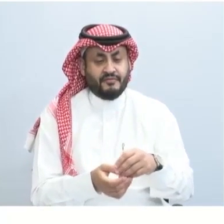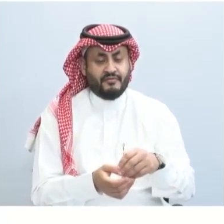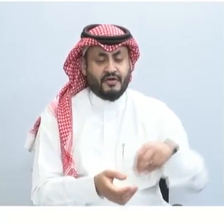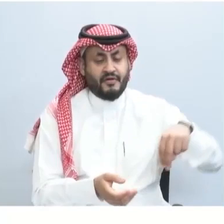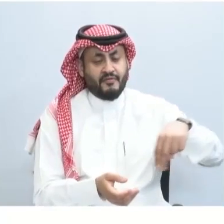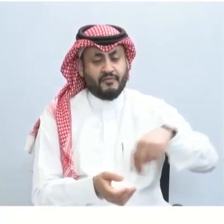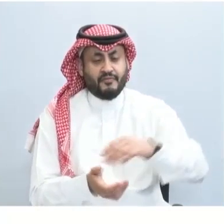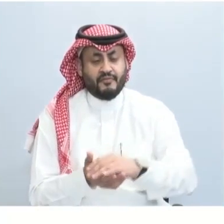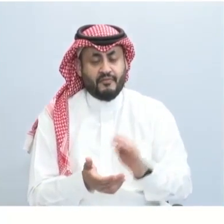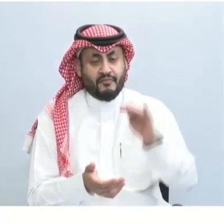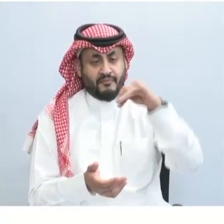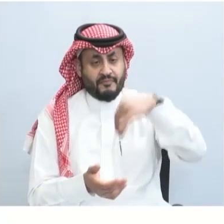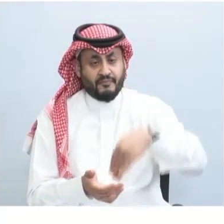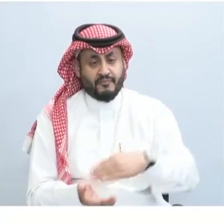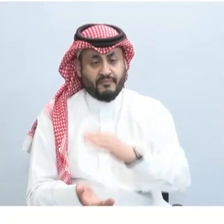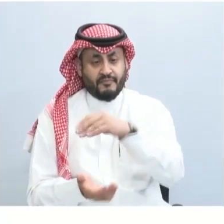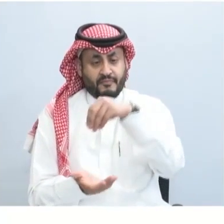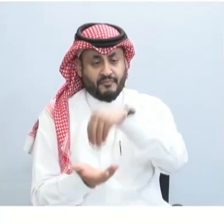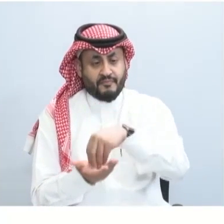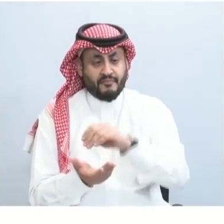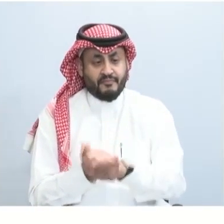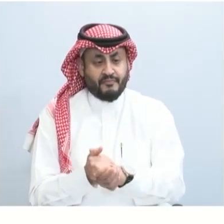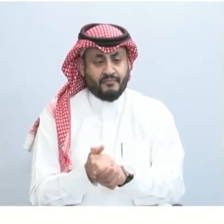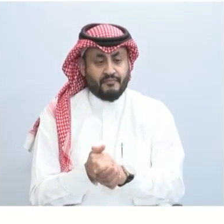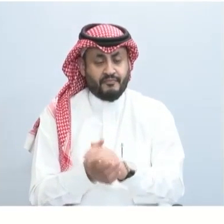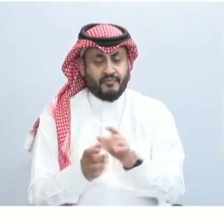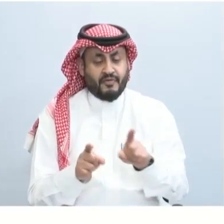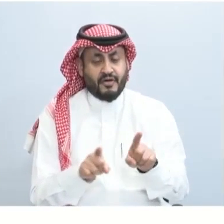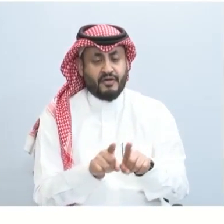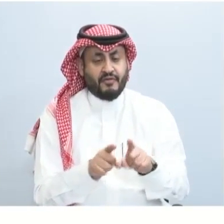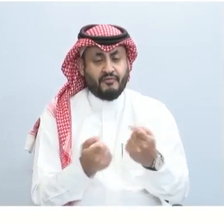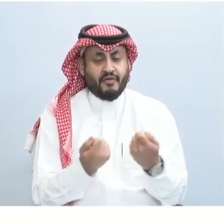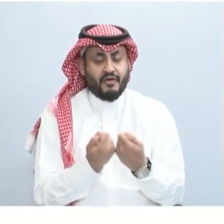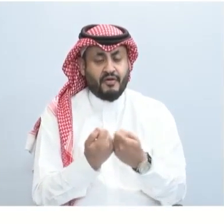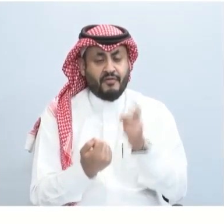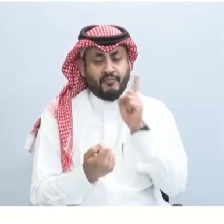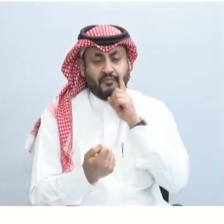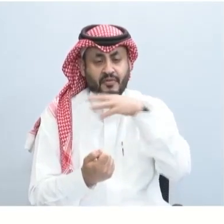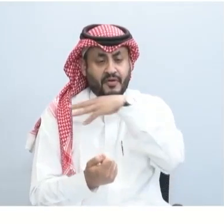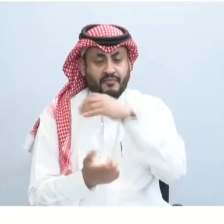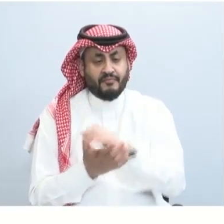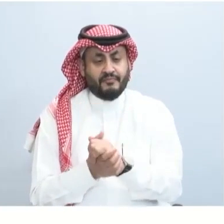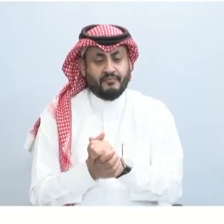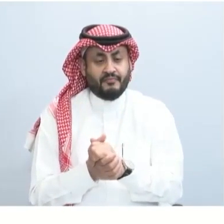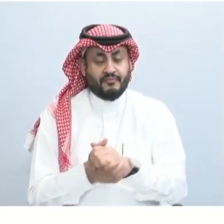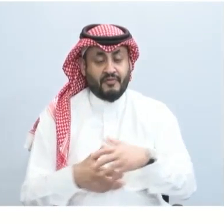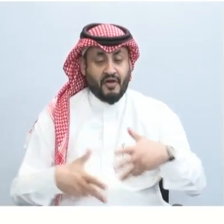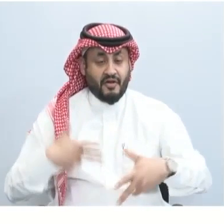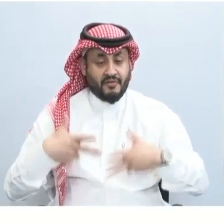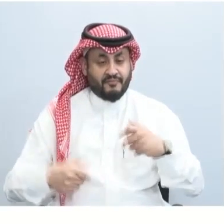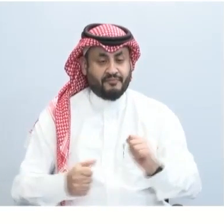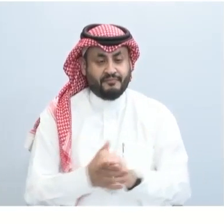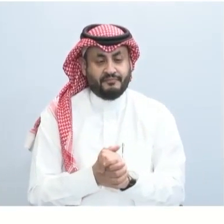we went on rides with our parents. It was great